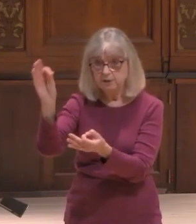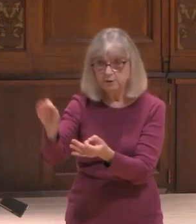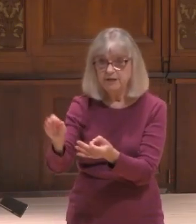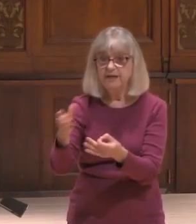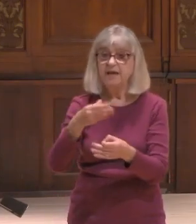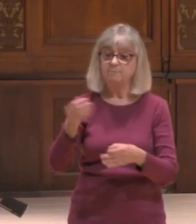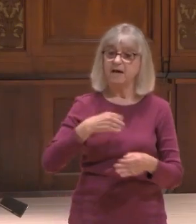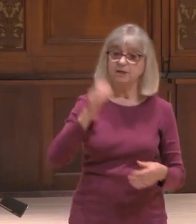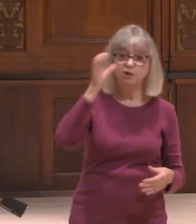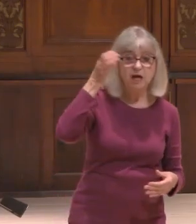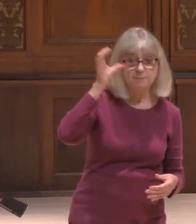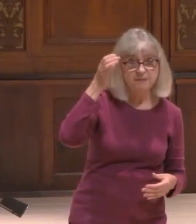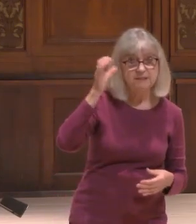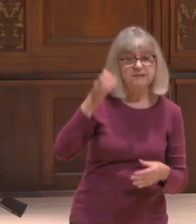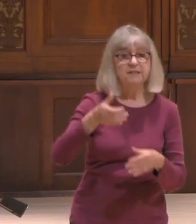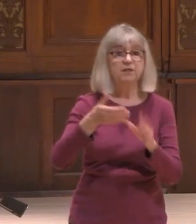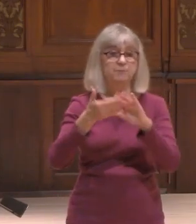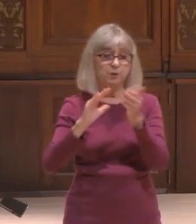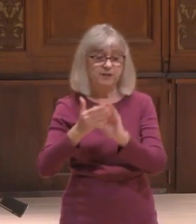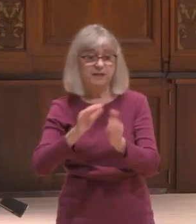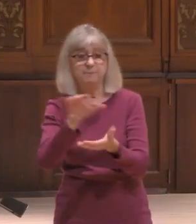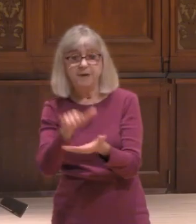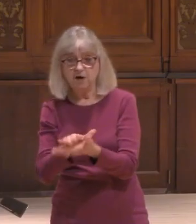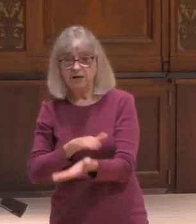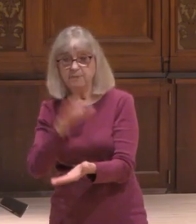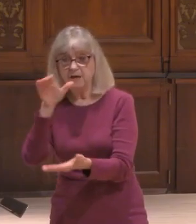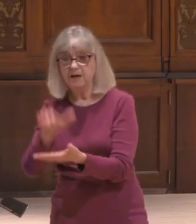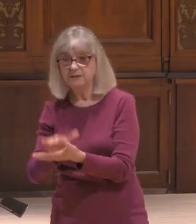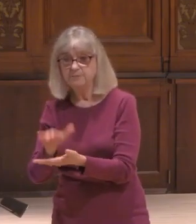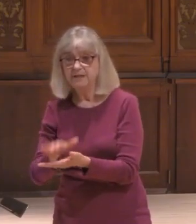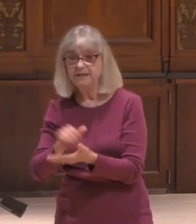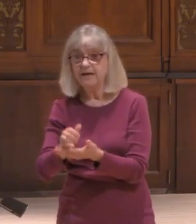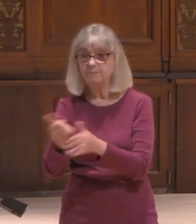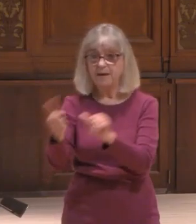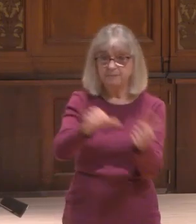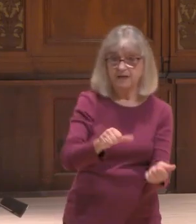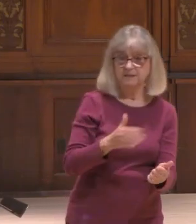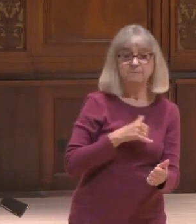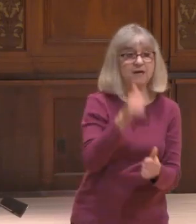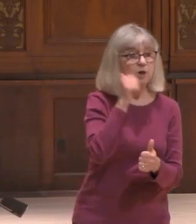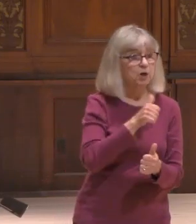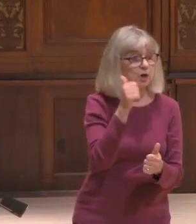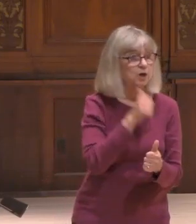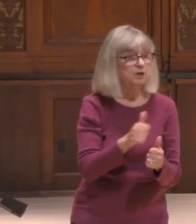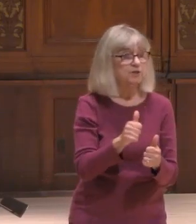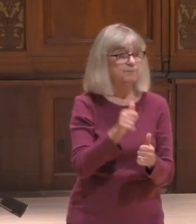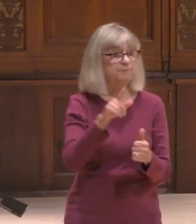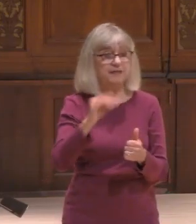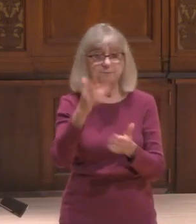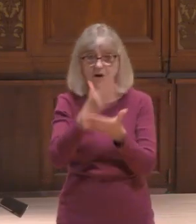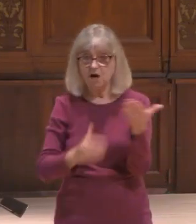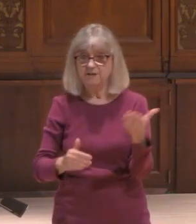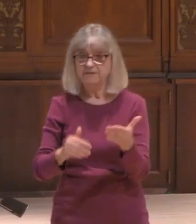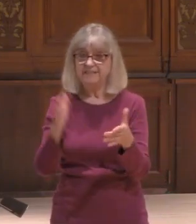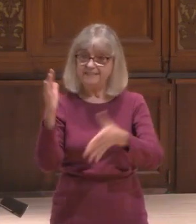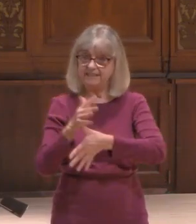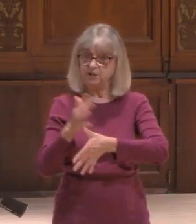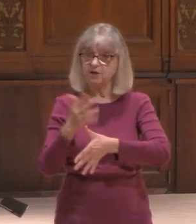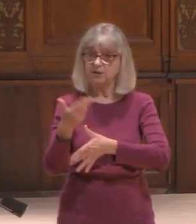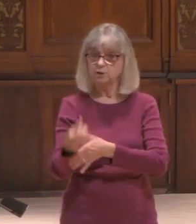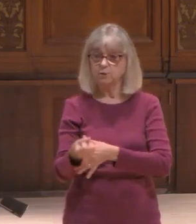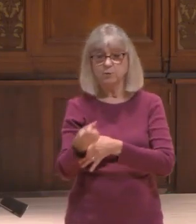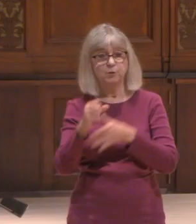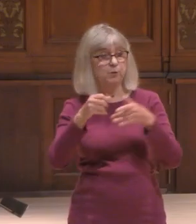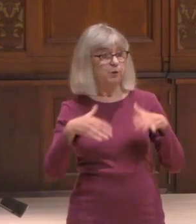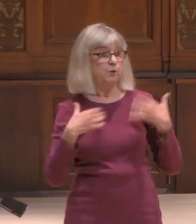community, marrying my husband and baptizing my girls, along with being part of the senior high youth group, religious ed,